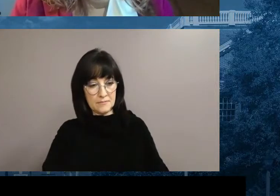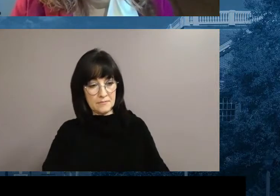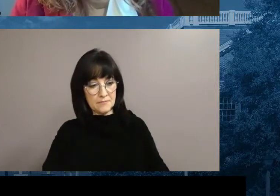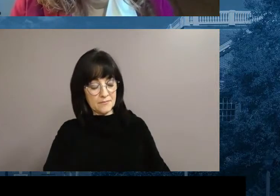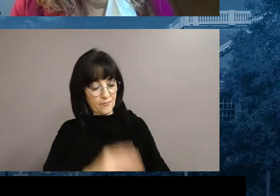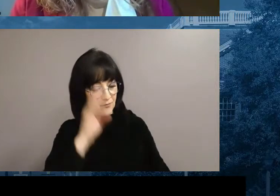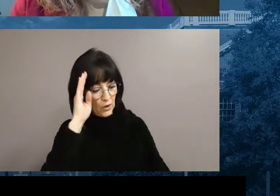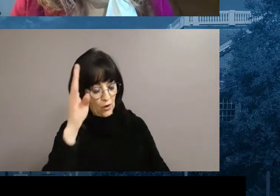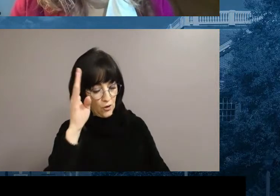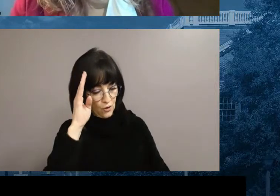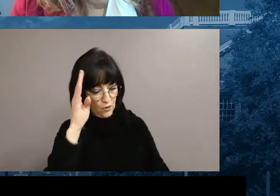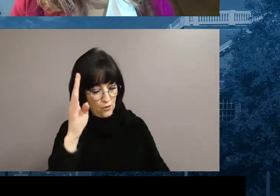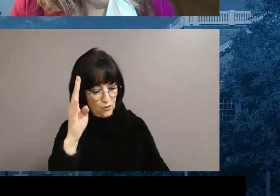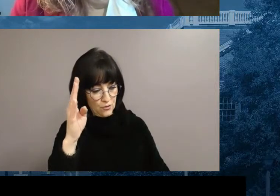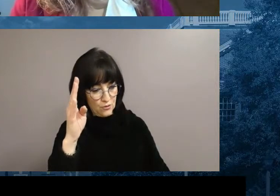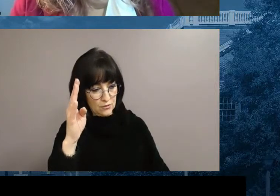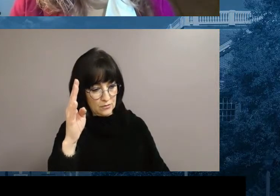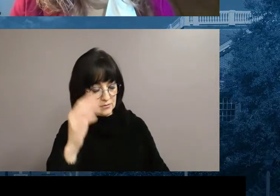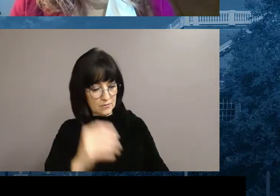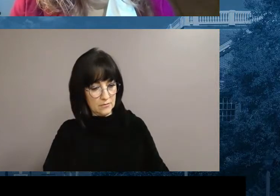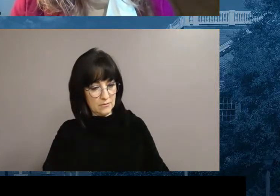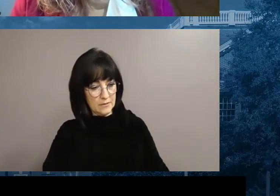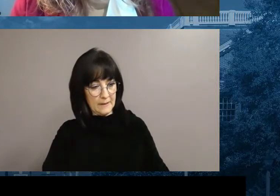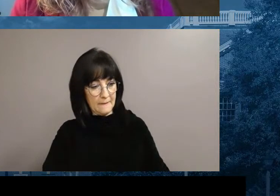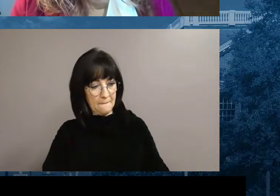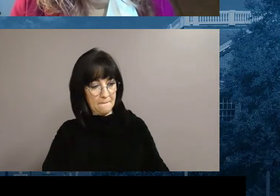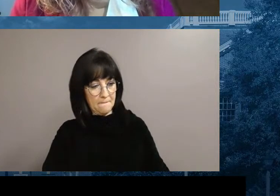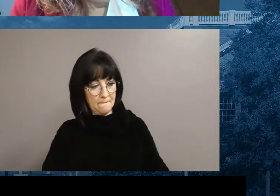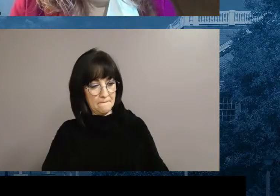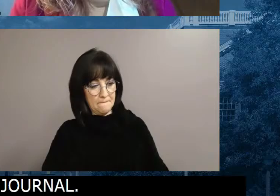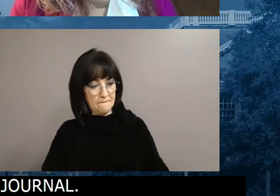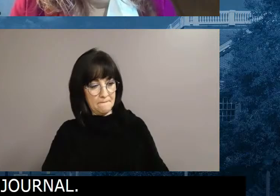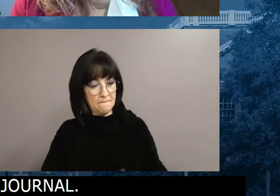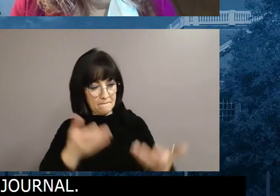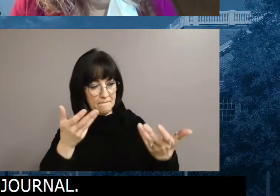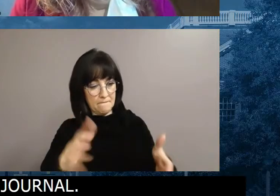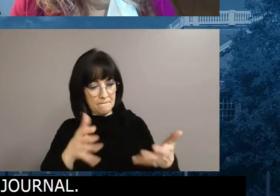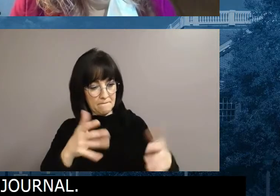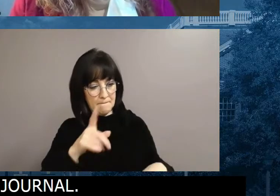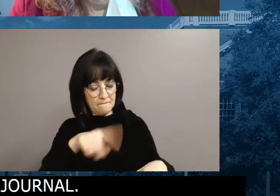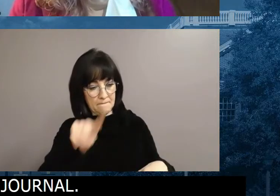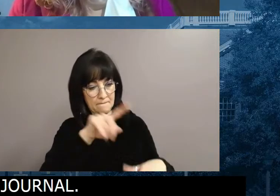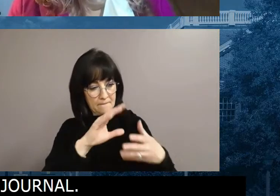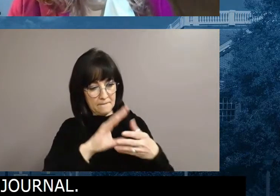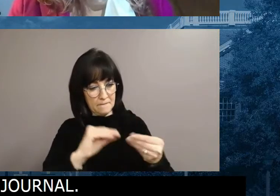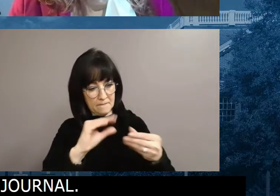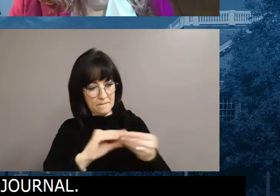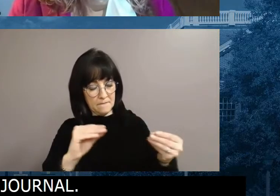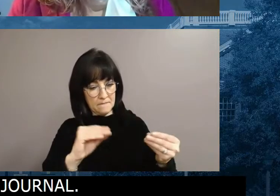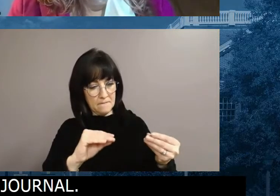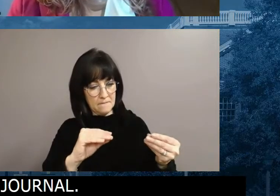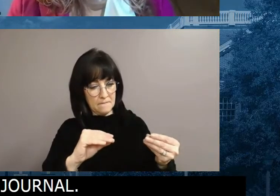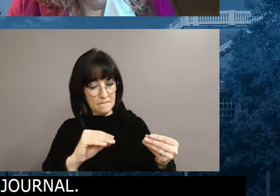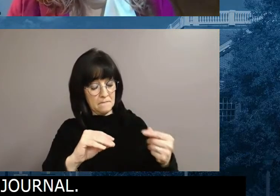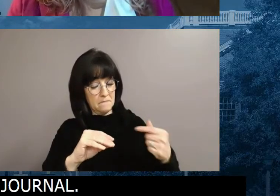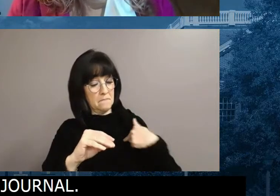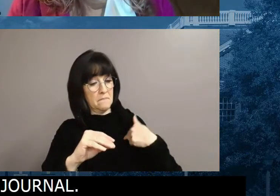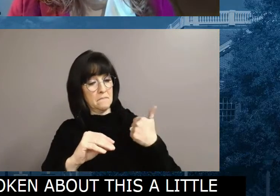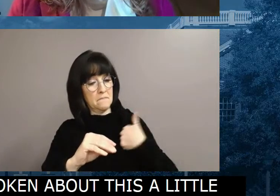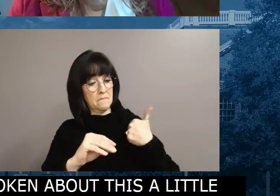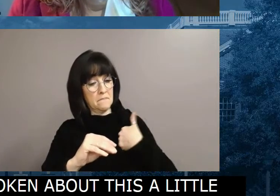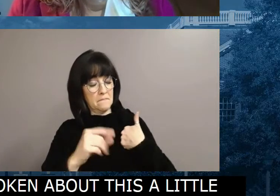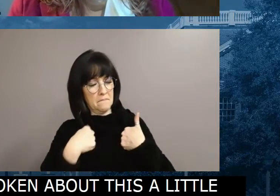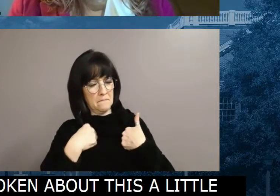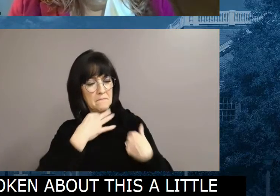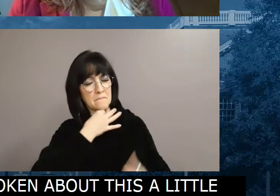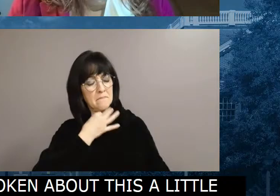Hello. You've all kind of spoken about this a little bit, but I'm just curious, kind of what were the main driving